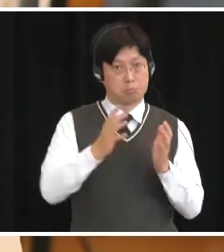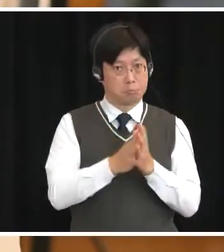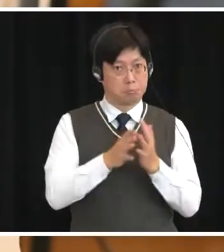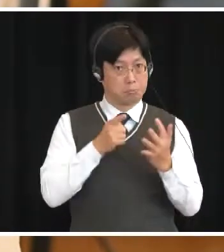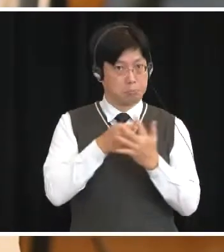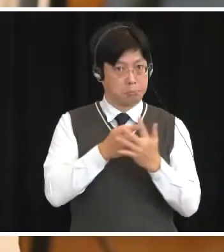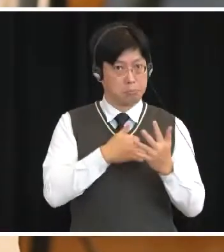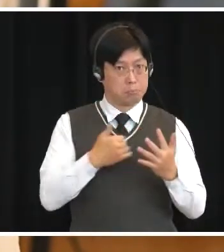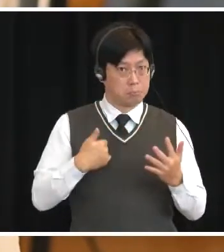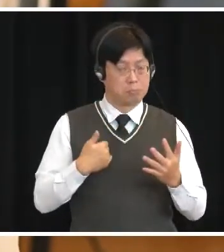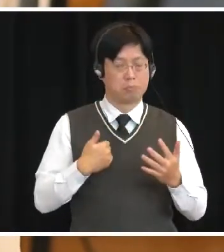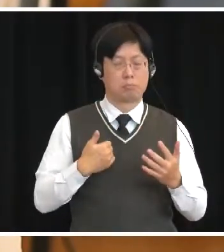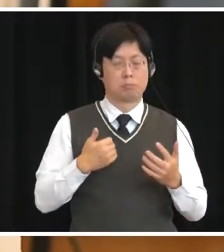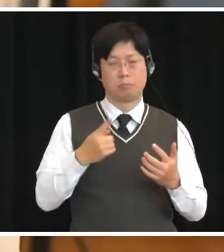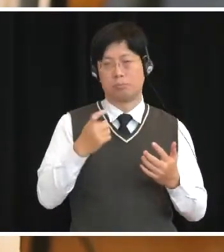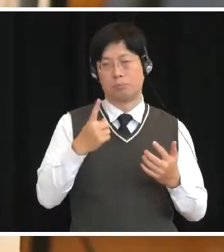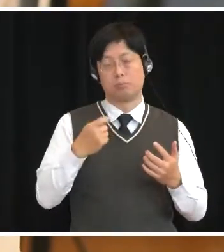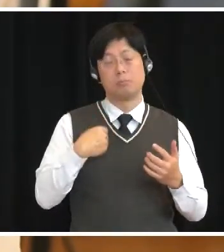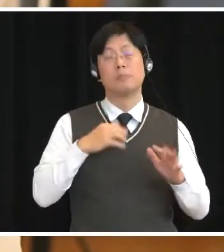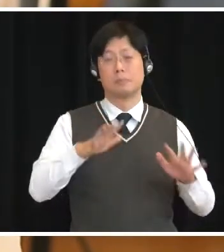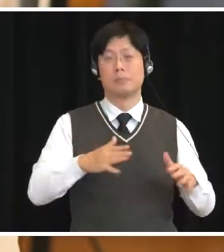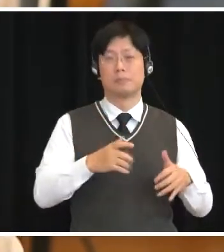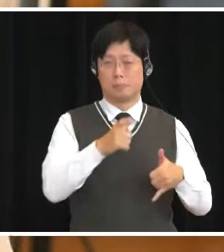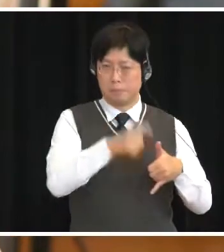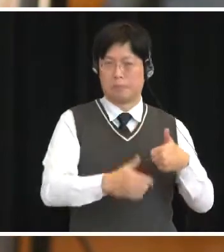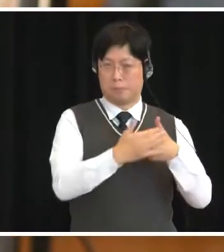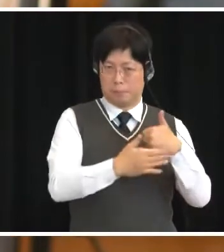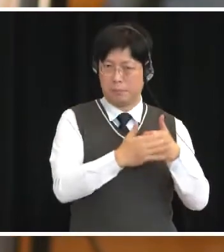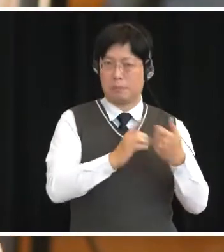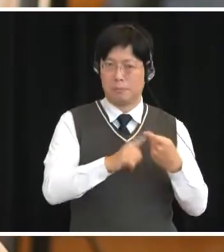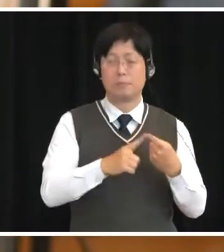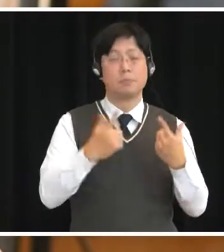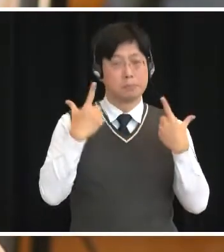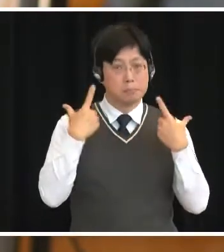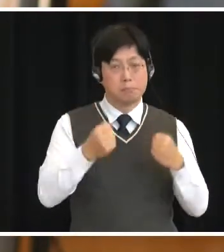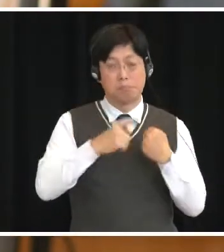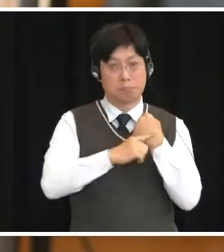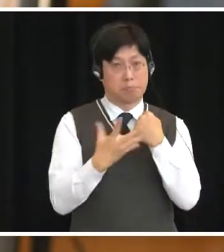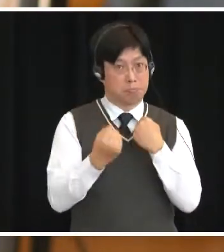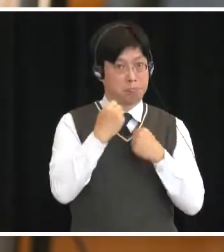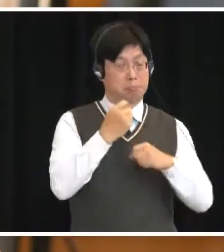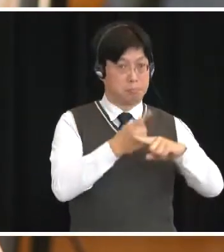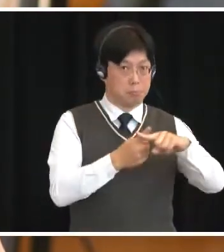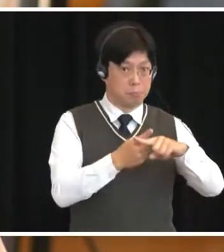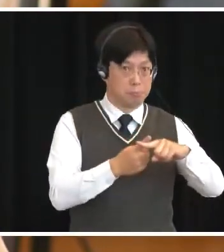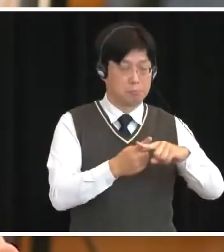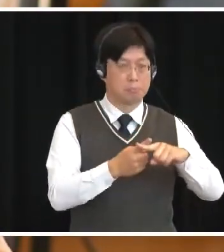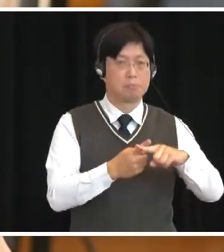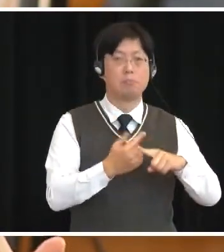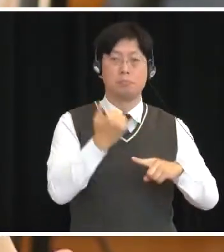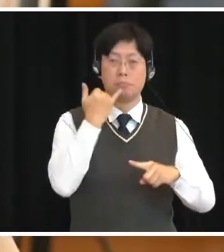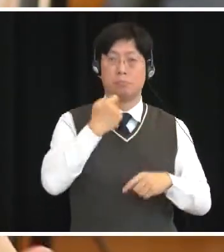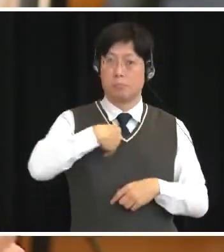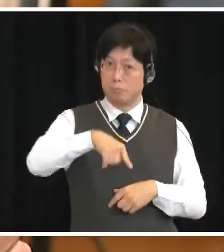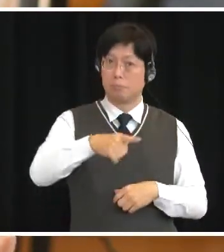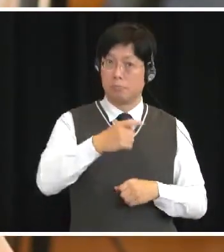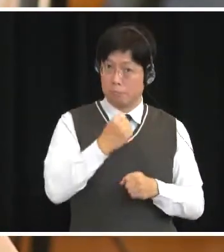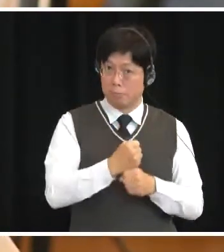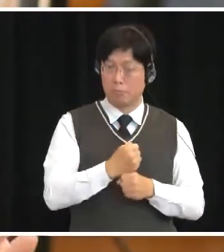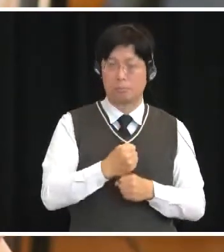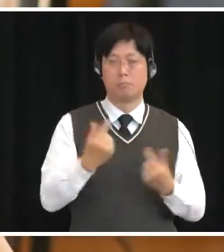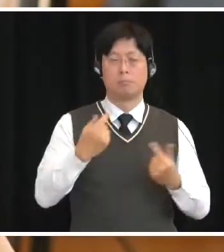contractual acts or legal acts that involve the transfer of